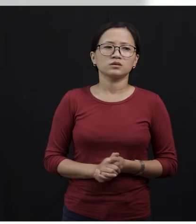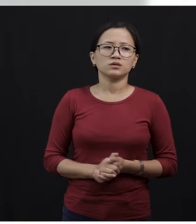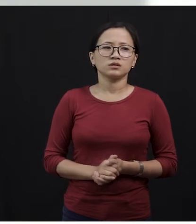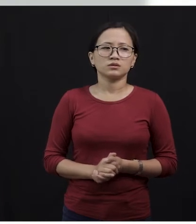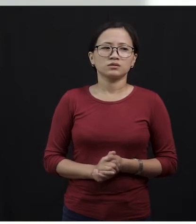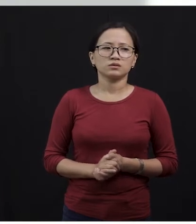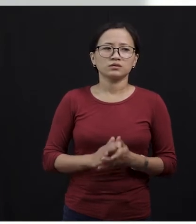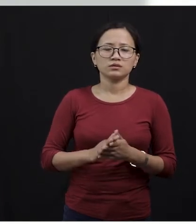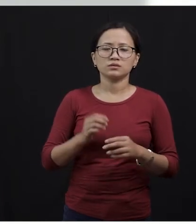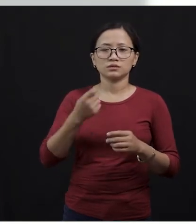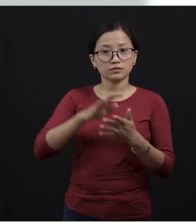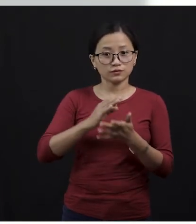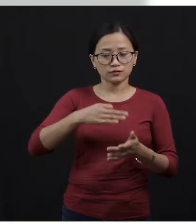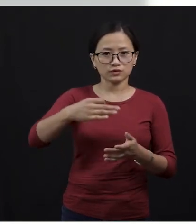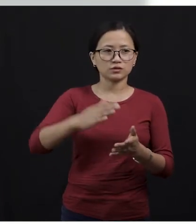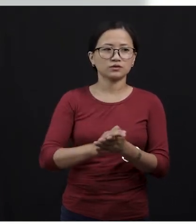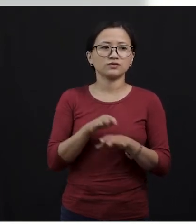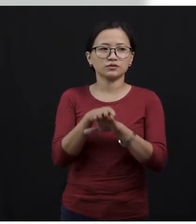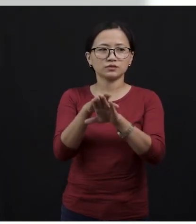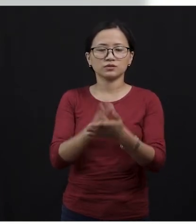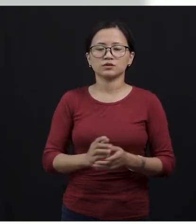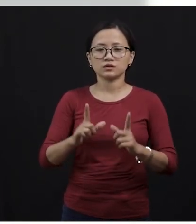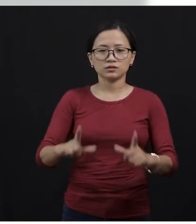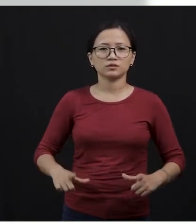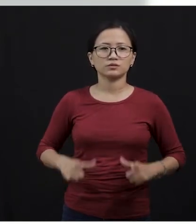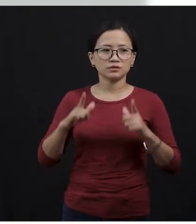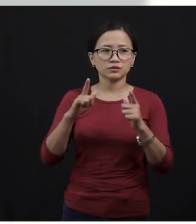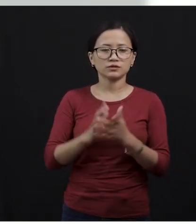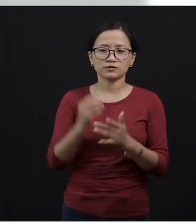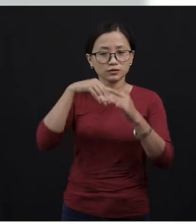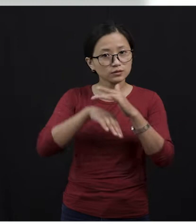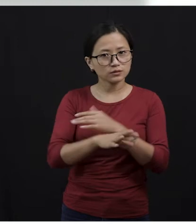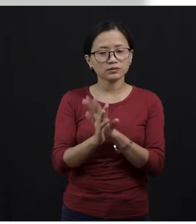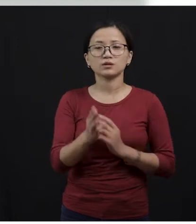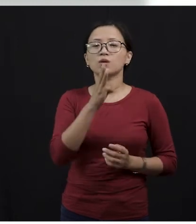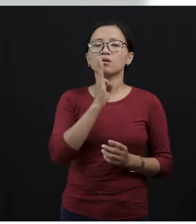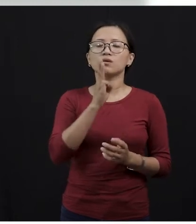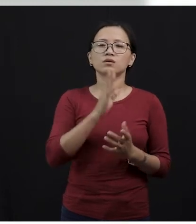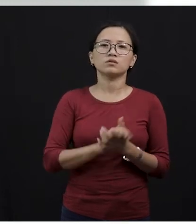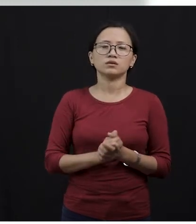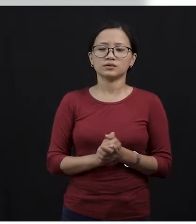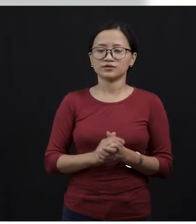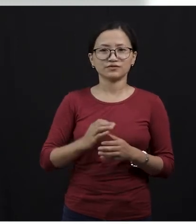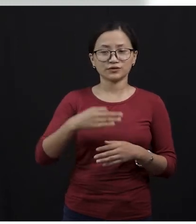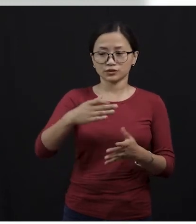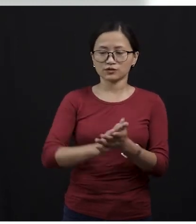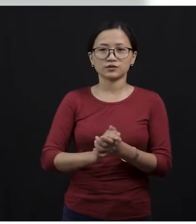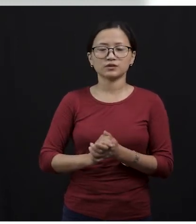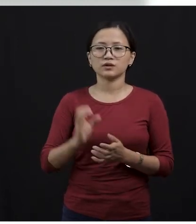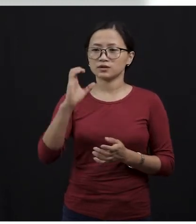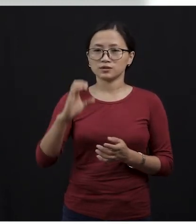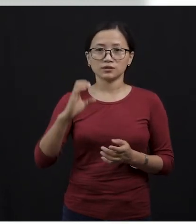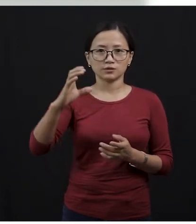The features of a fish help it to live inside water, and the features of a camel help it to